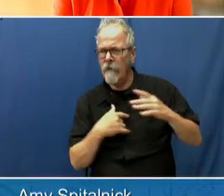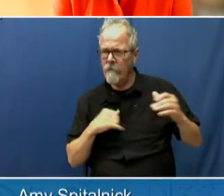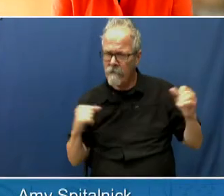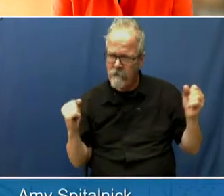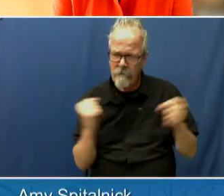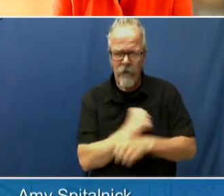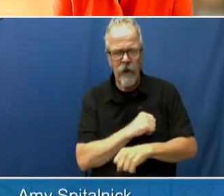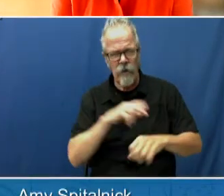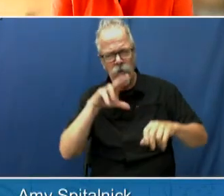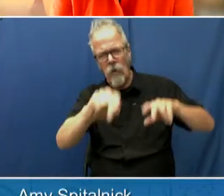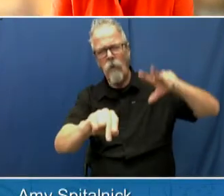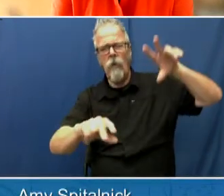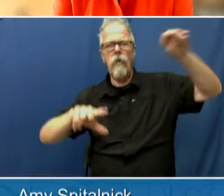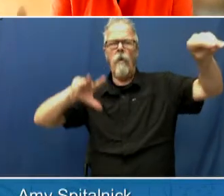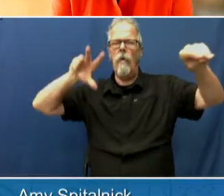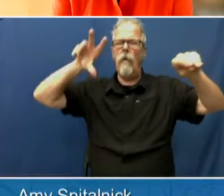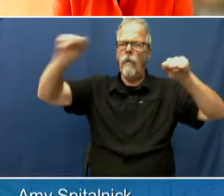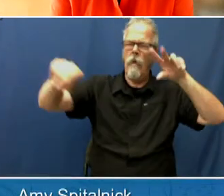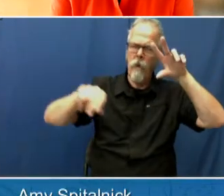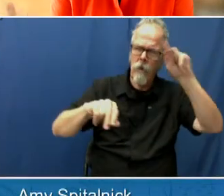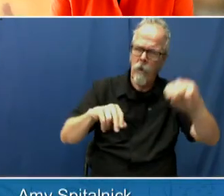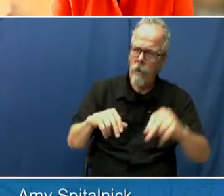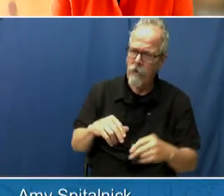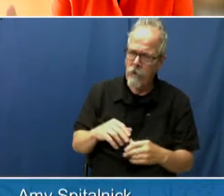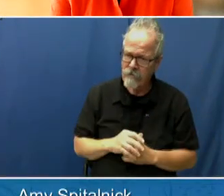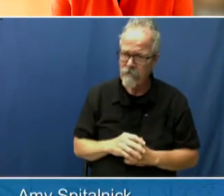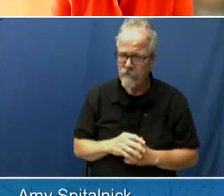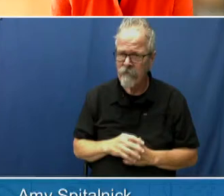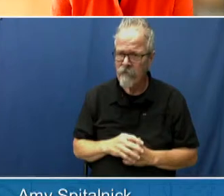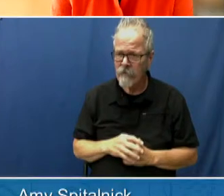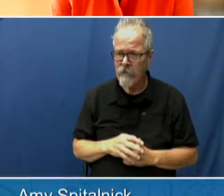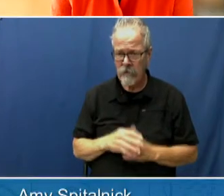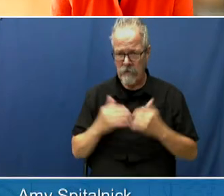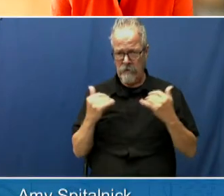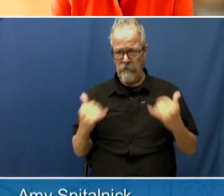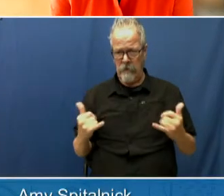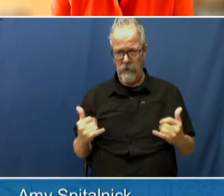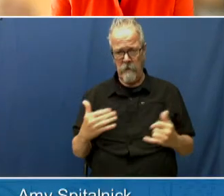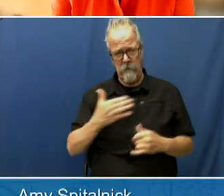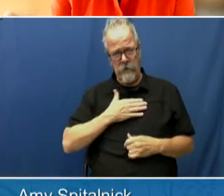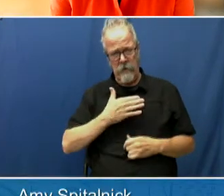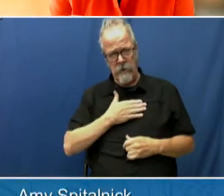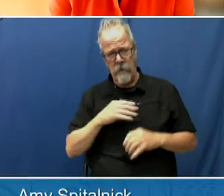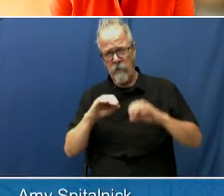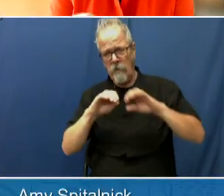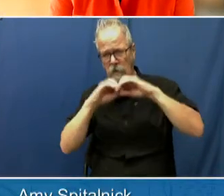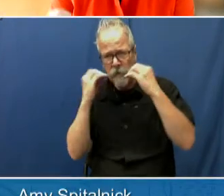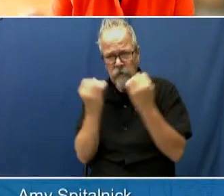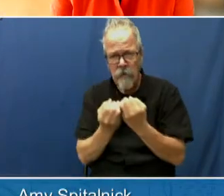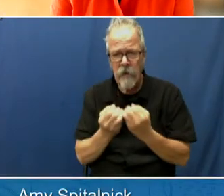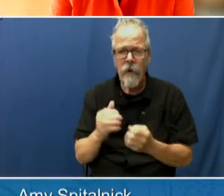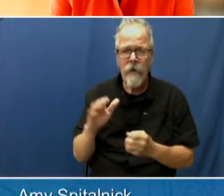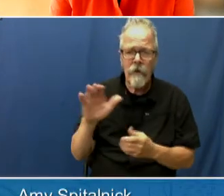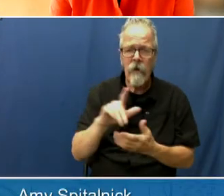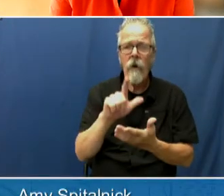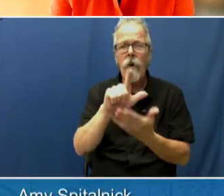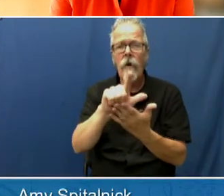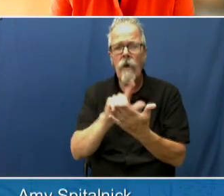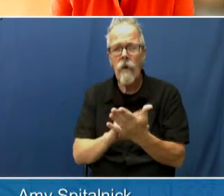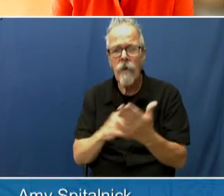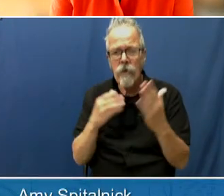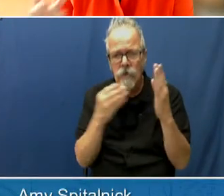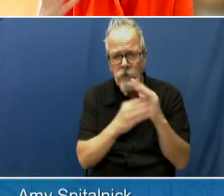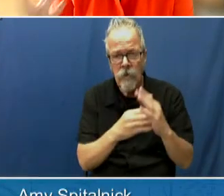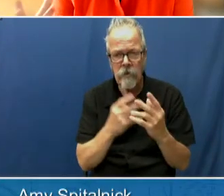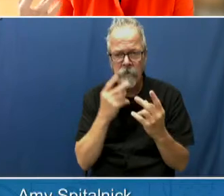progress. But as we now know, and as my organization's lawsuit details, the purpose of that weekend was even more vile. Much like